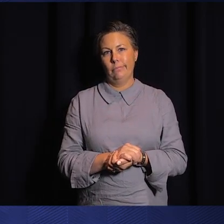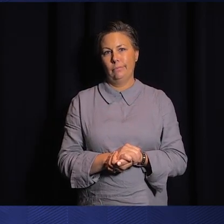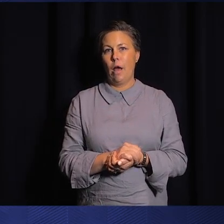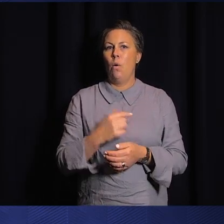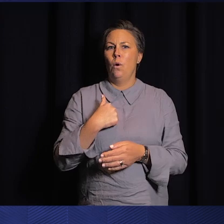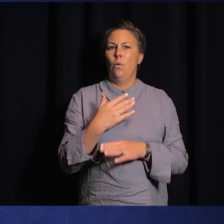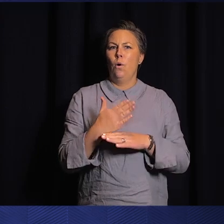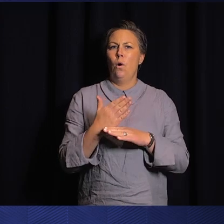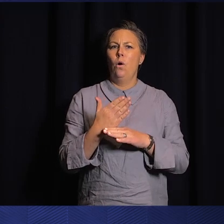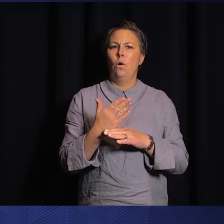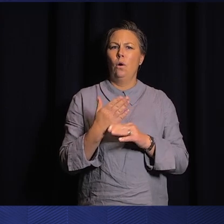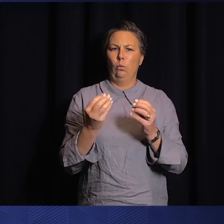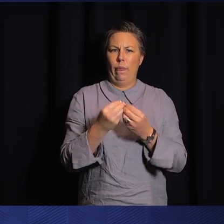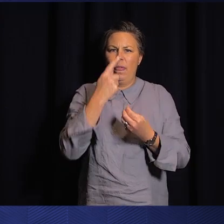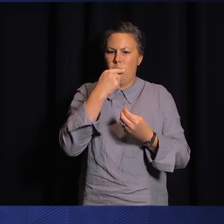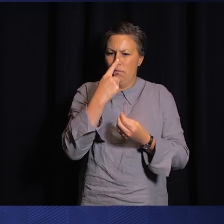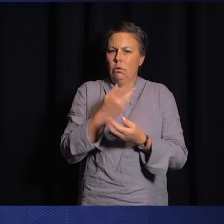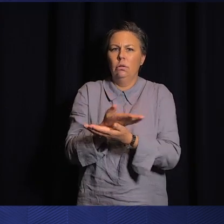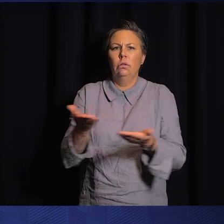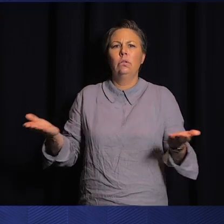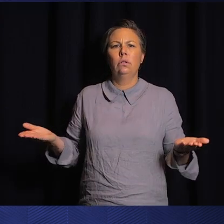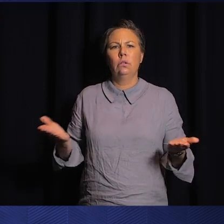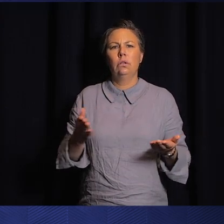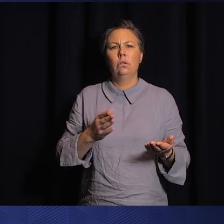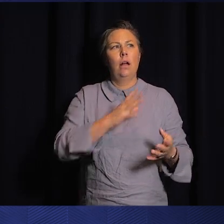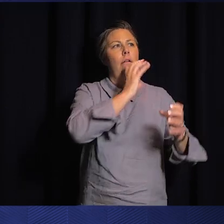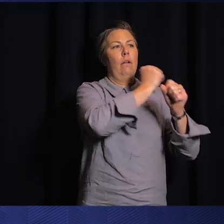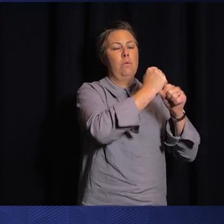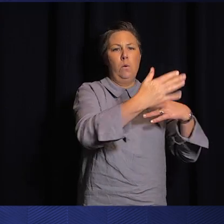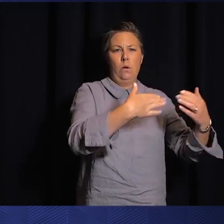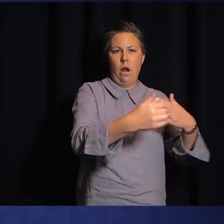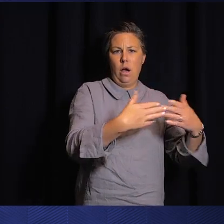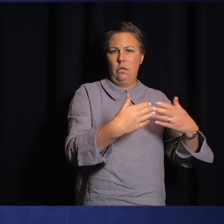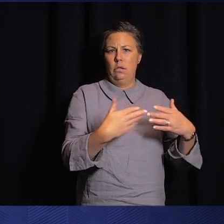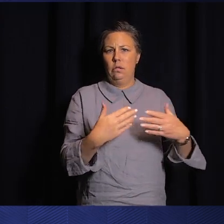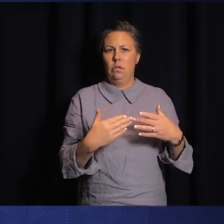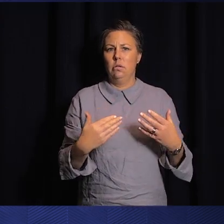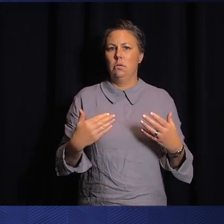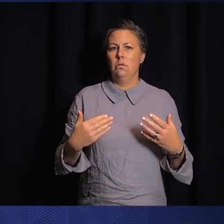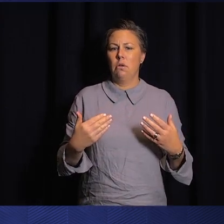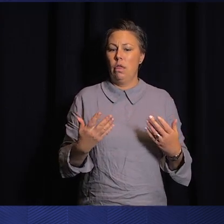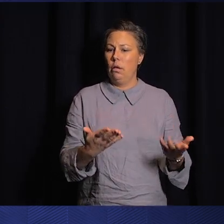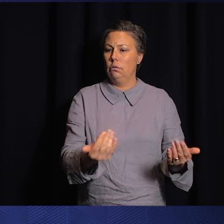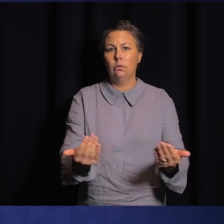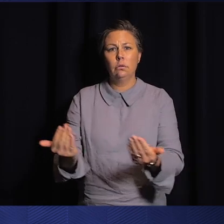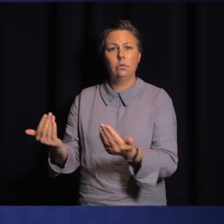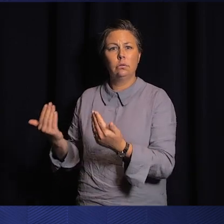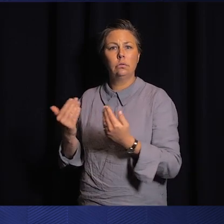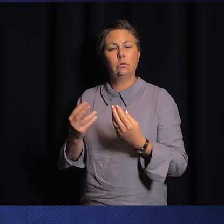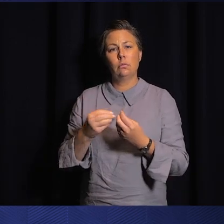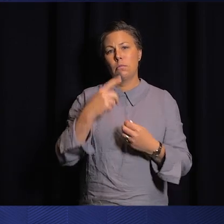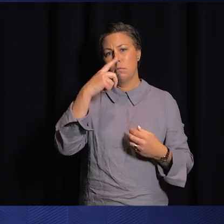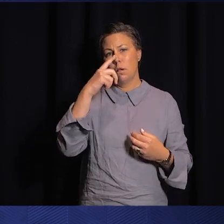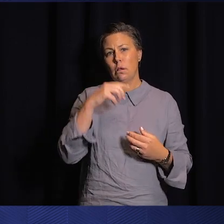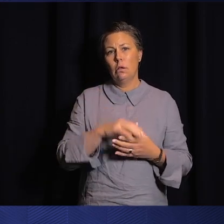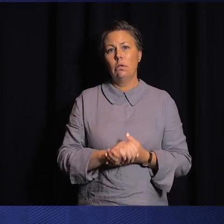closely with civil society. It's the government that coordinates and set the direction, and all follows. So